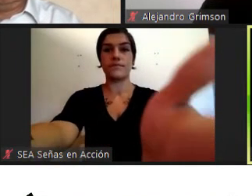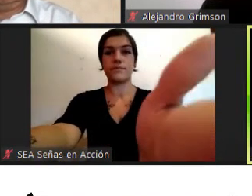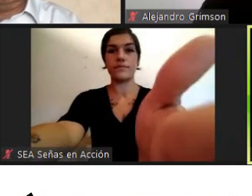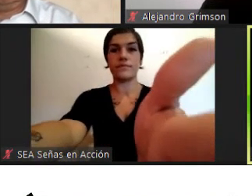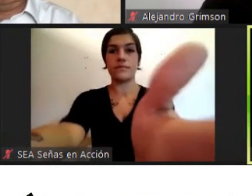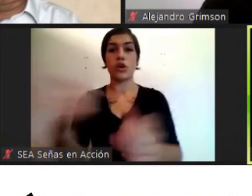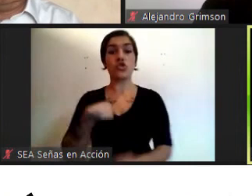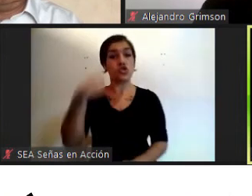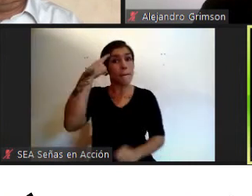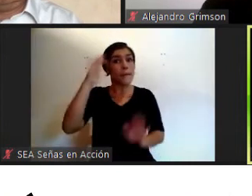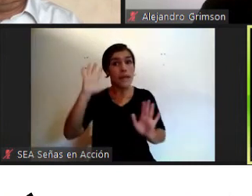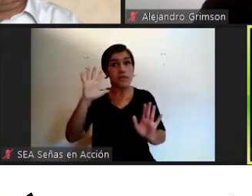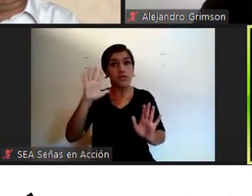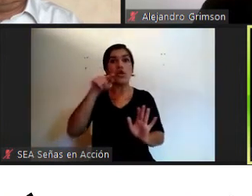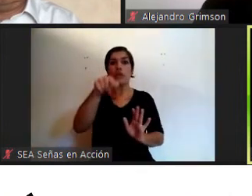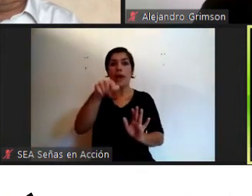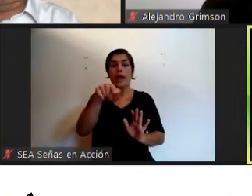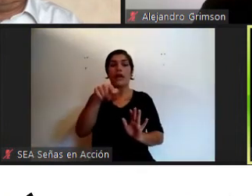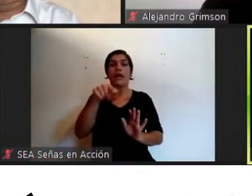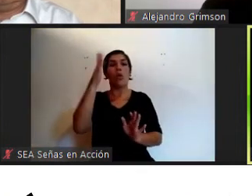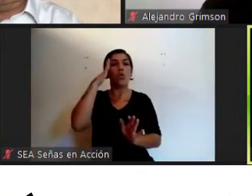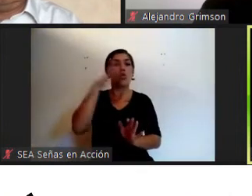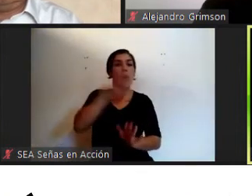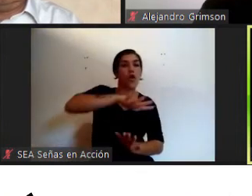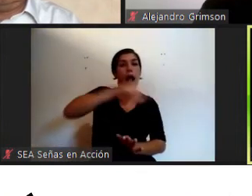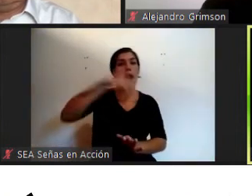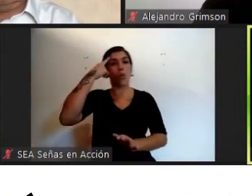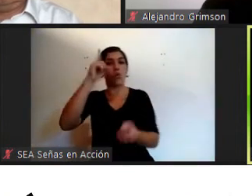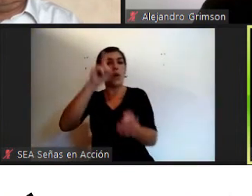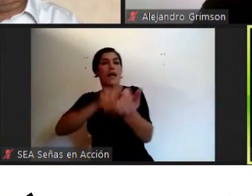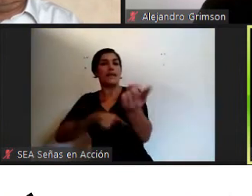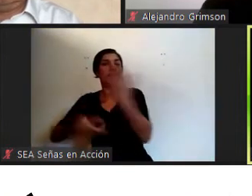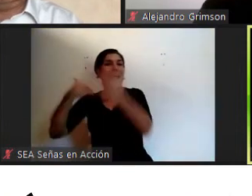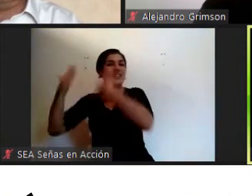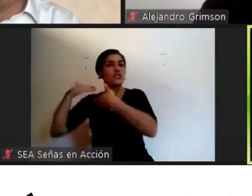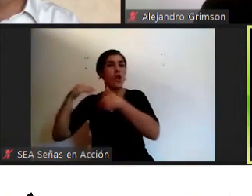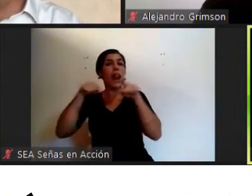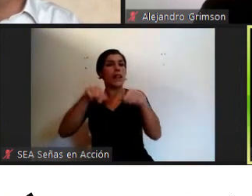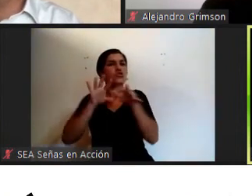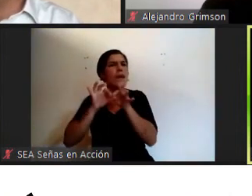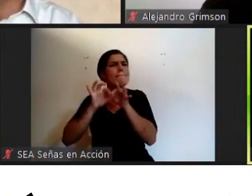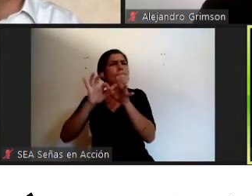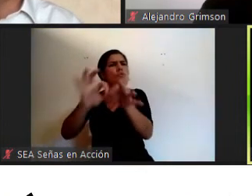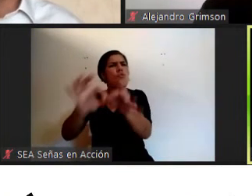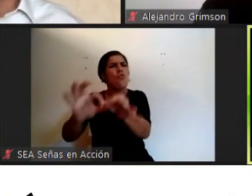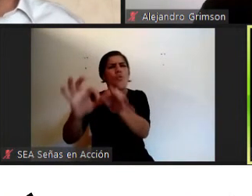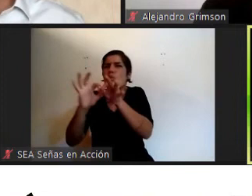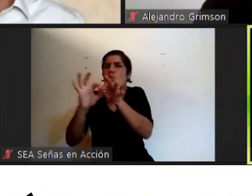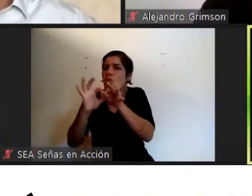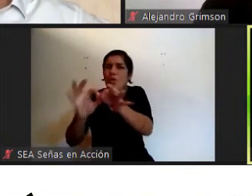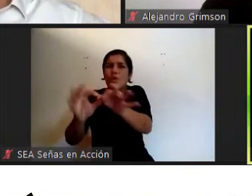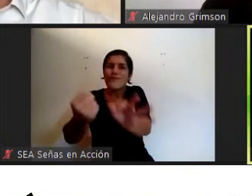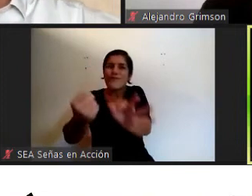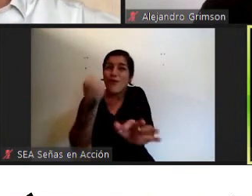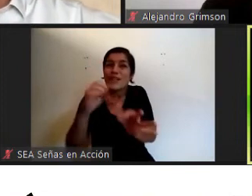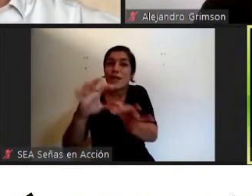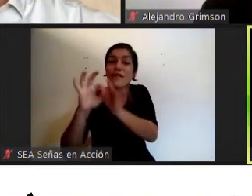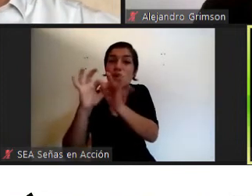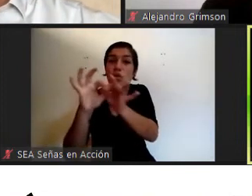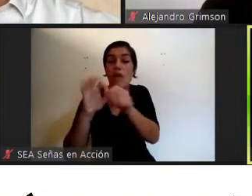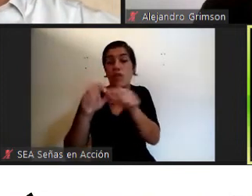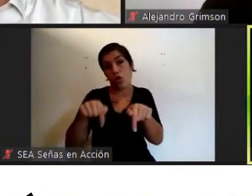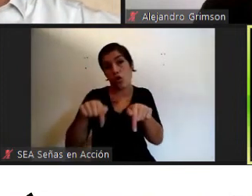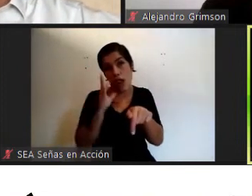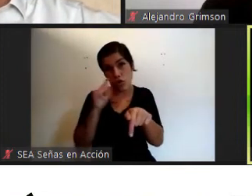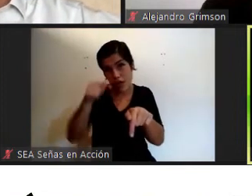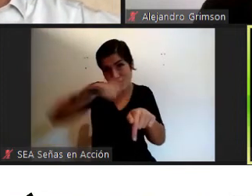do with what we have talked about, with what we have read and discussed in Bienal Sur, what we attempt to